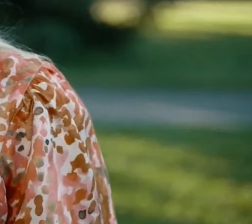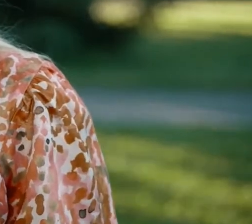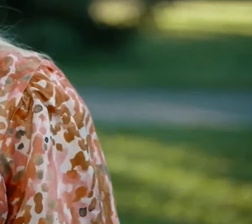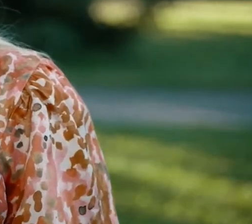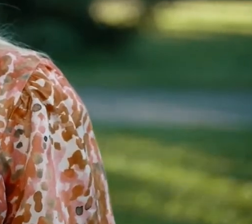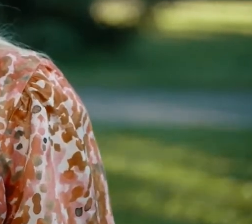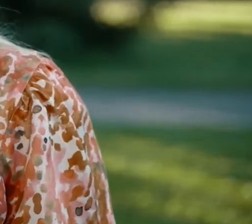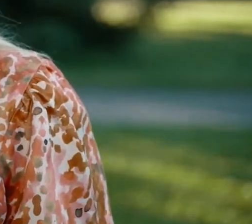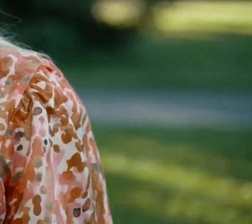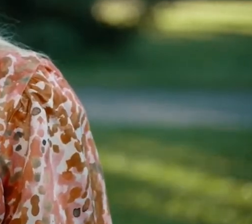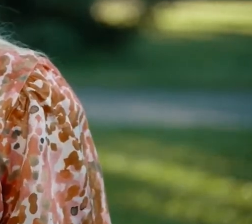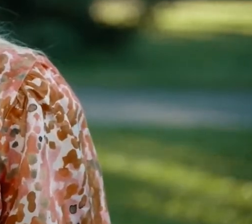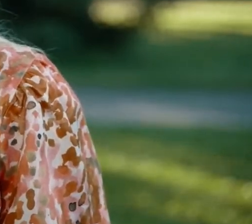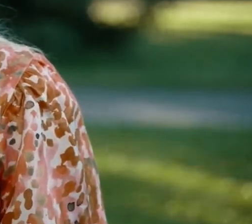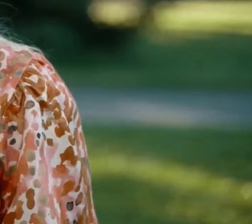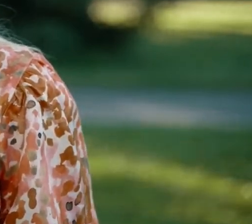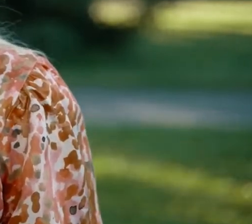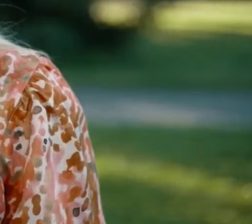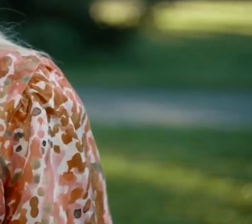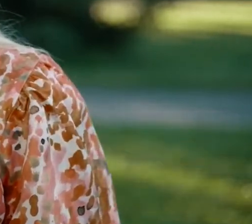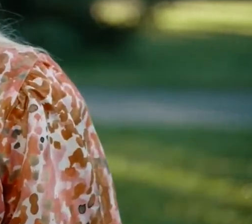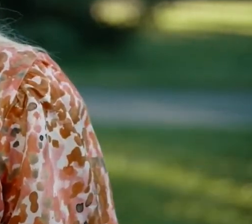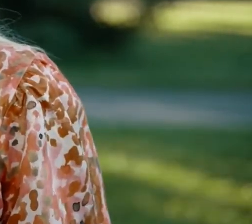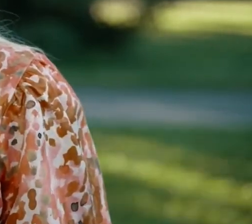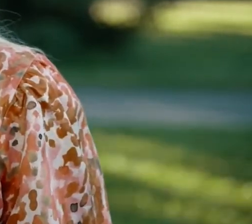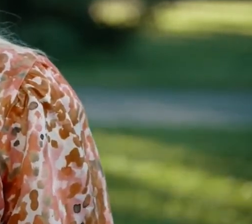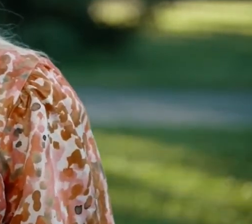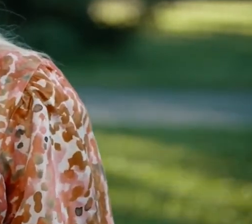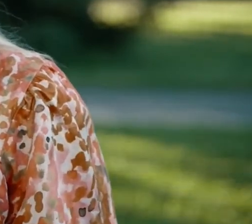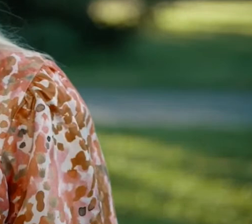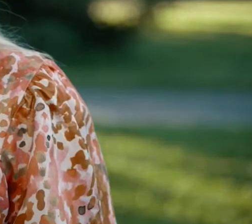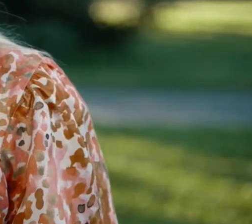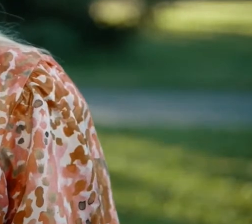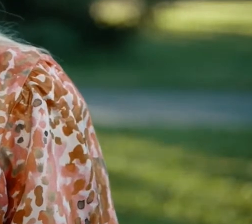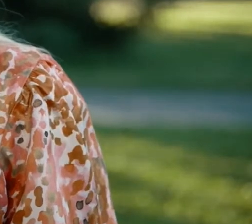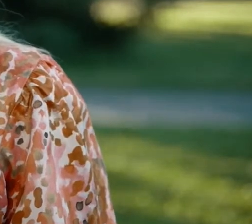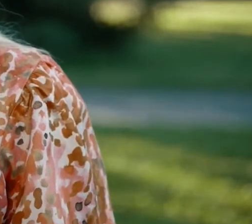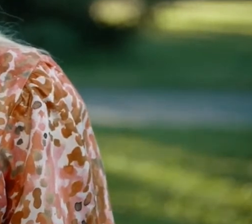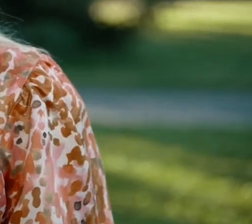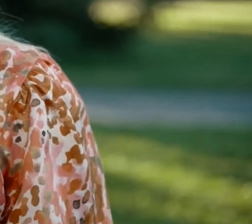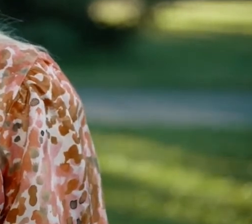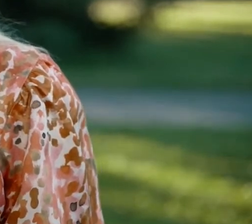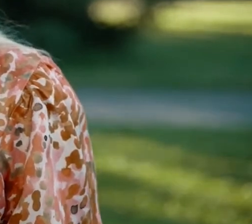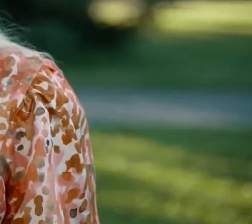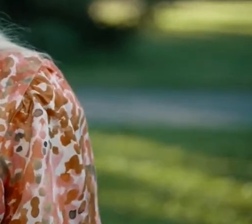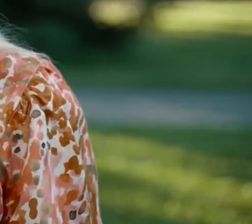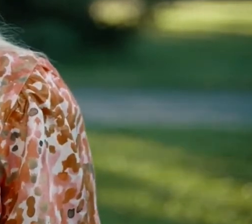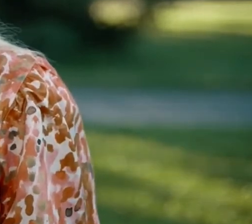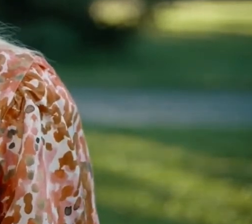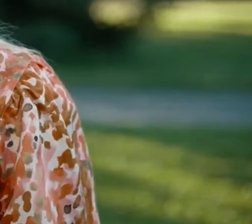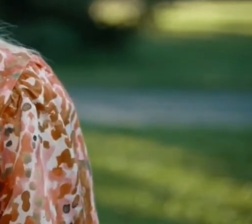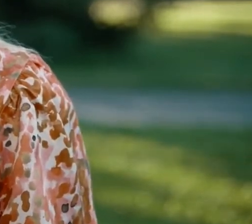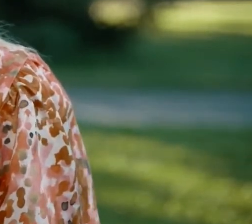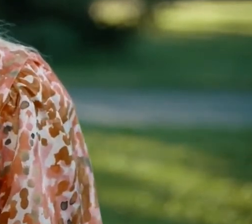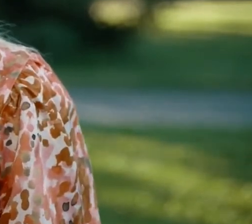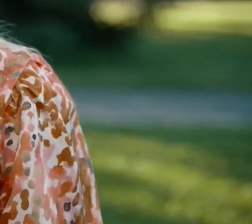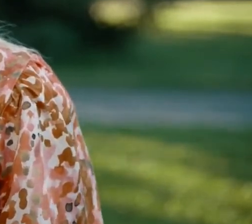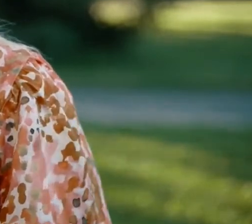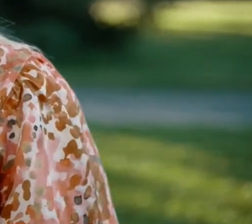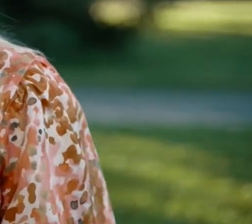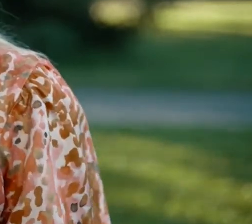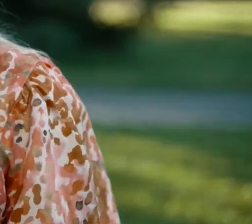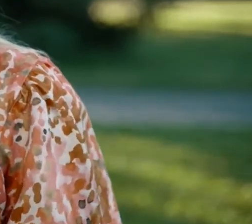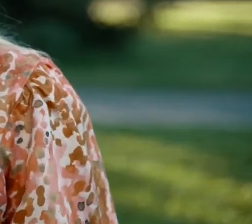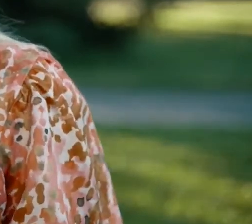40 national parks of Finland, a growth of more than 20% in a year. This is a high number